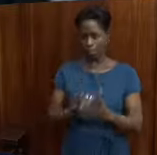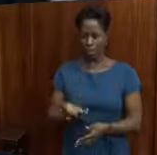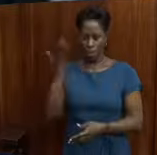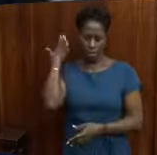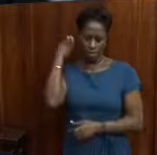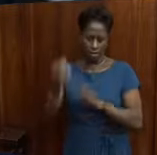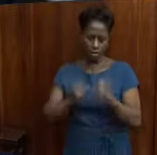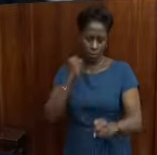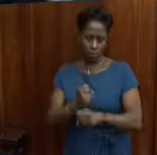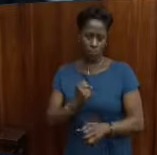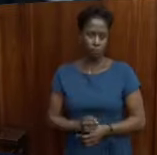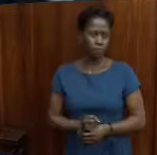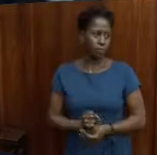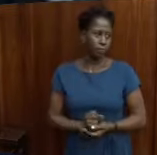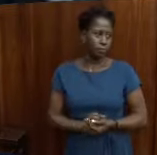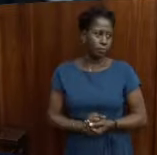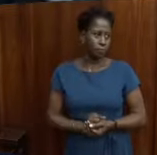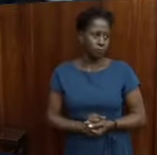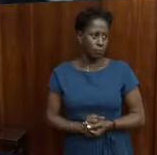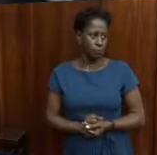Labour Party.